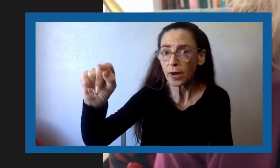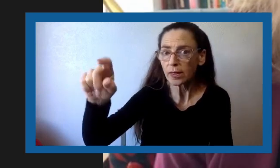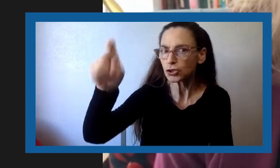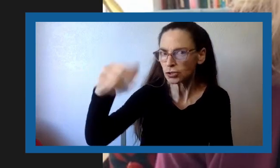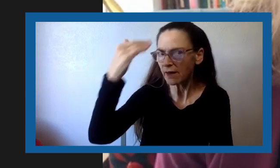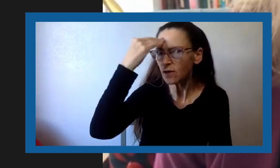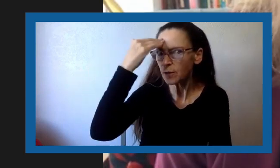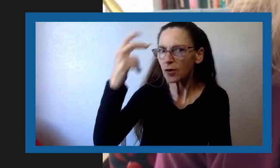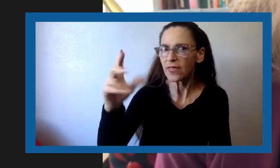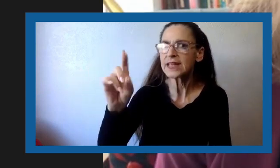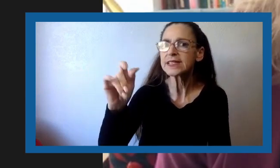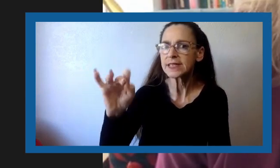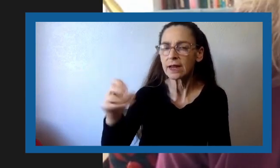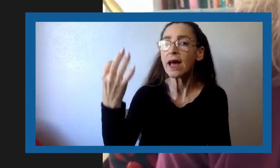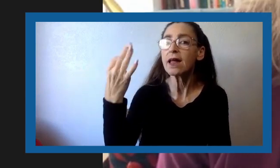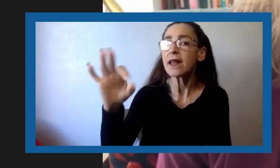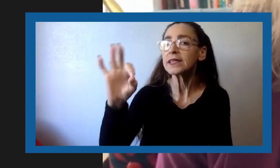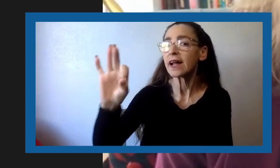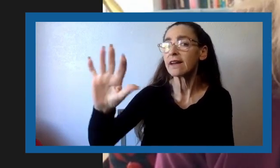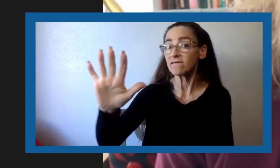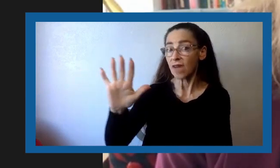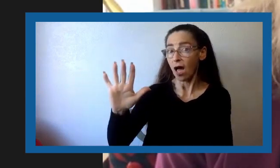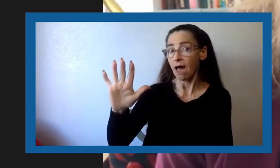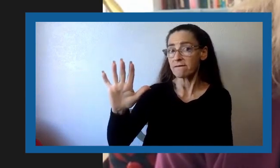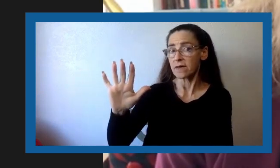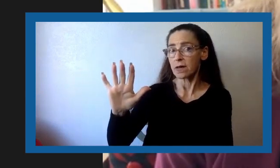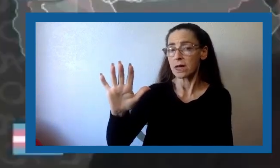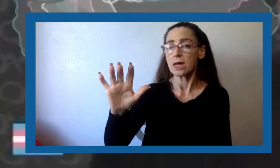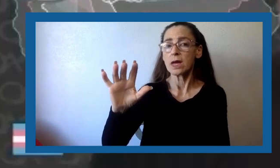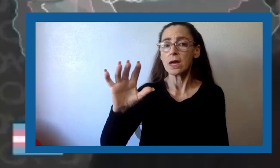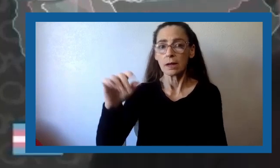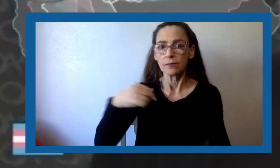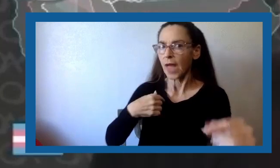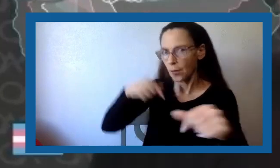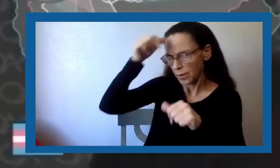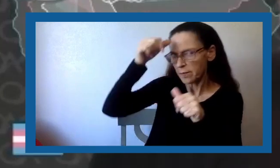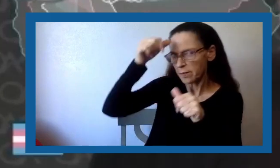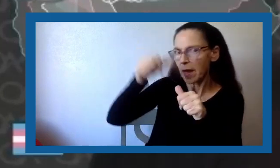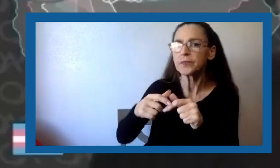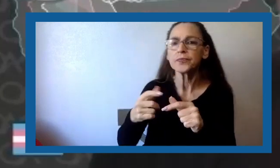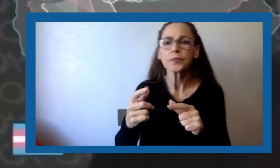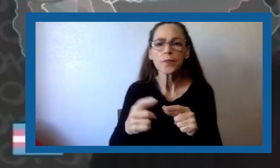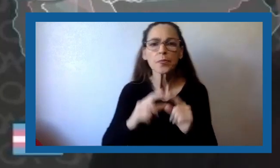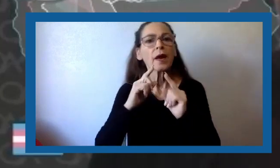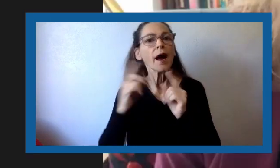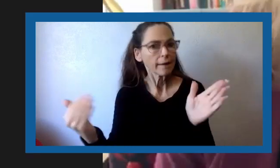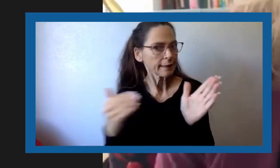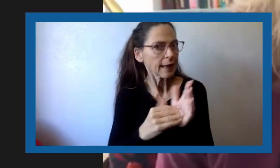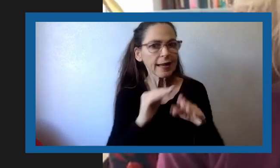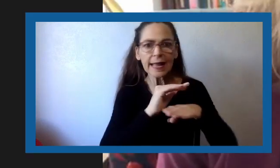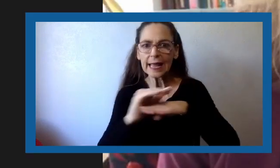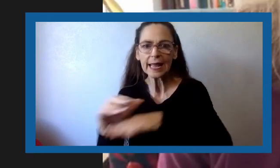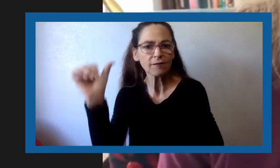familiar, of 1995. Yeah, I remember. Again, after going to a bar that evening